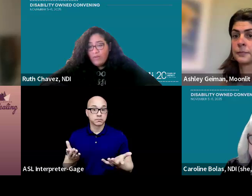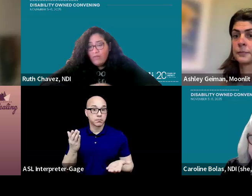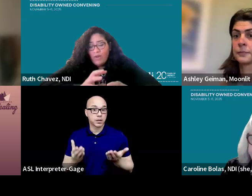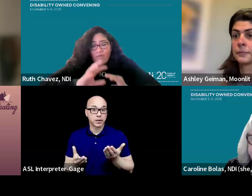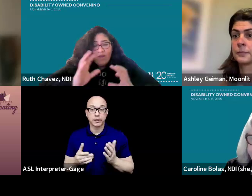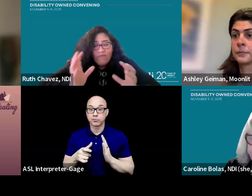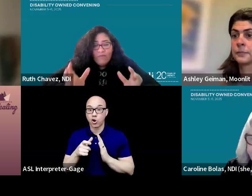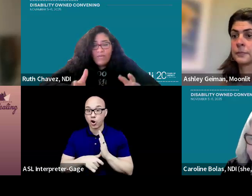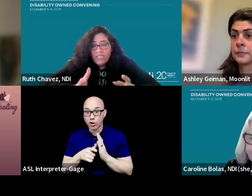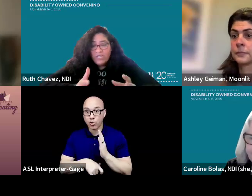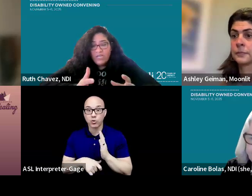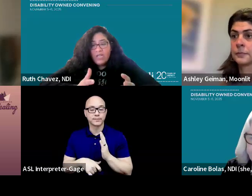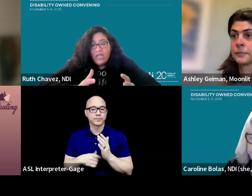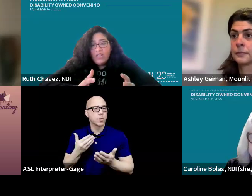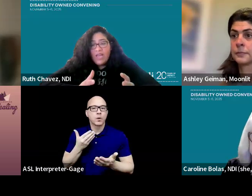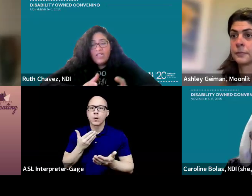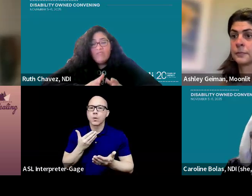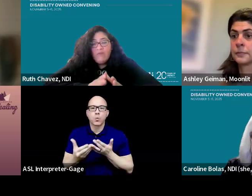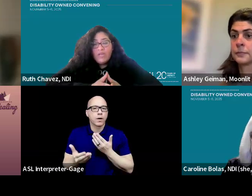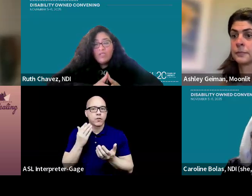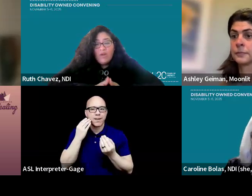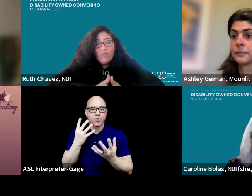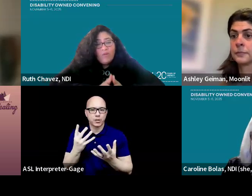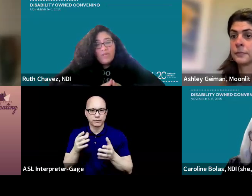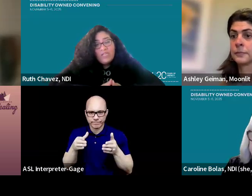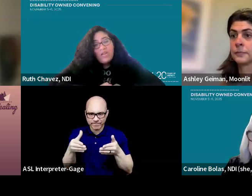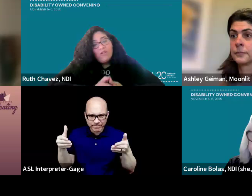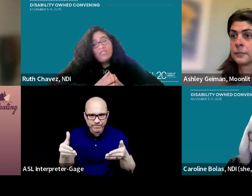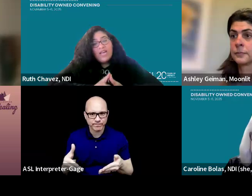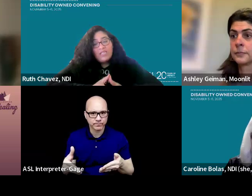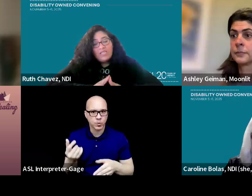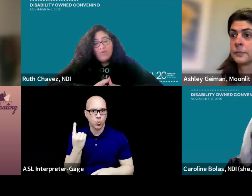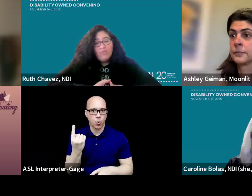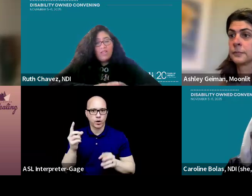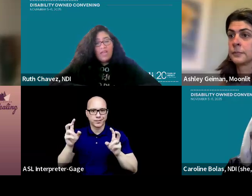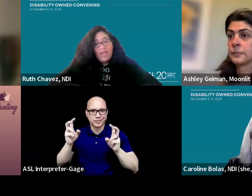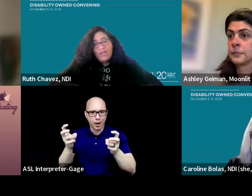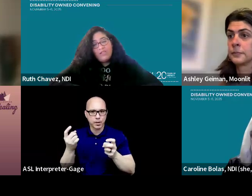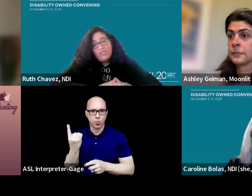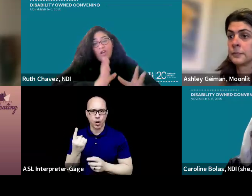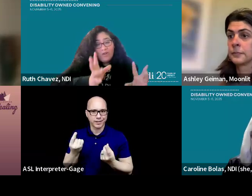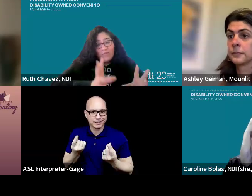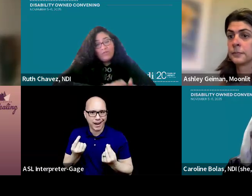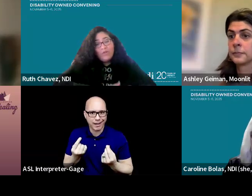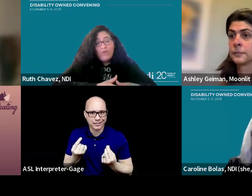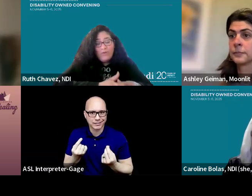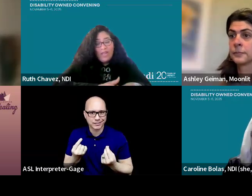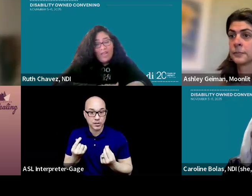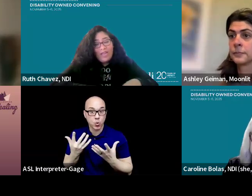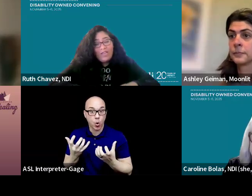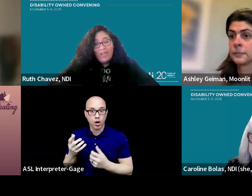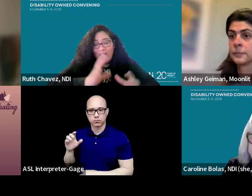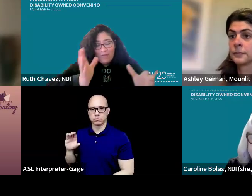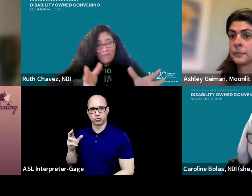articles. It could be whatever information that is focused on one particular task that you would like Charles or your